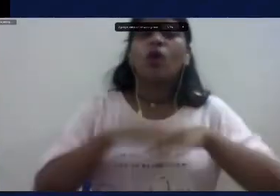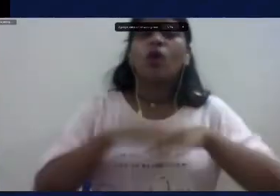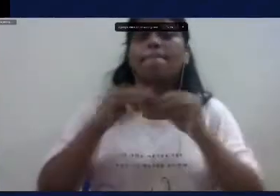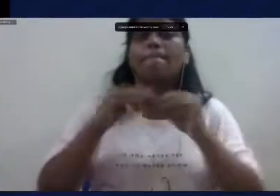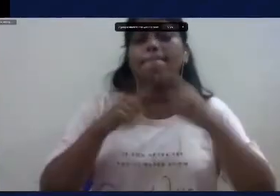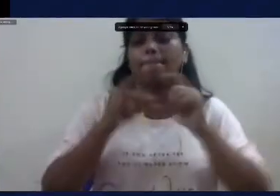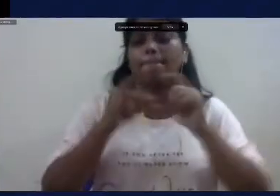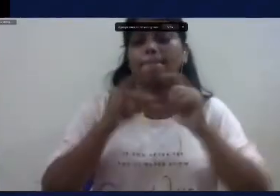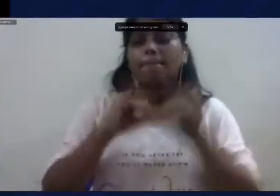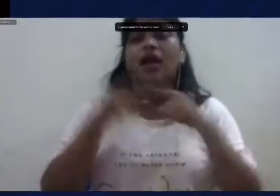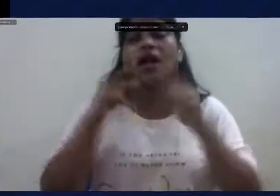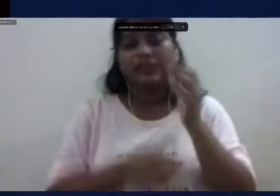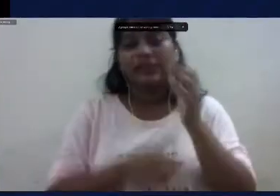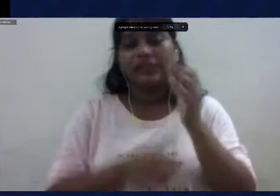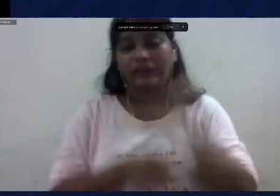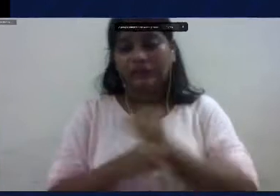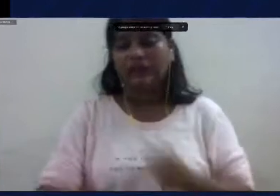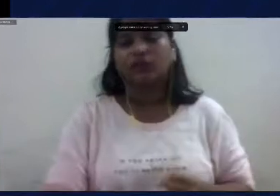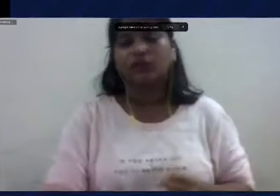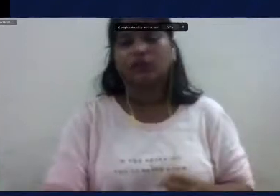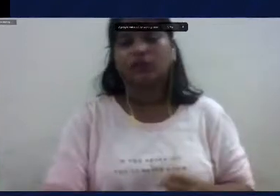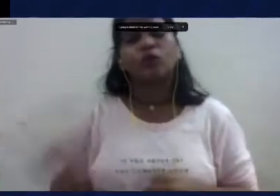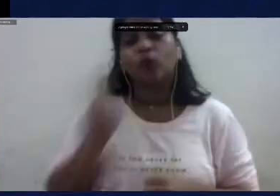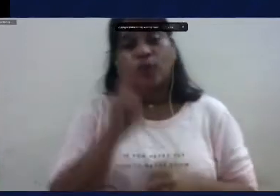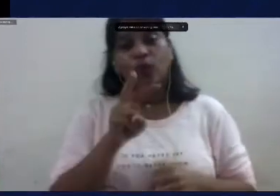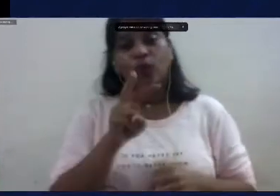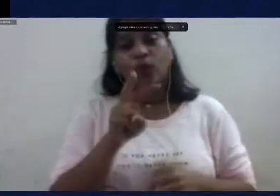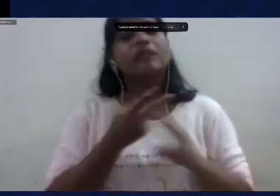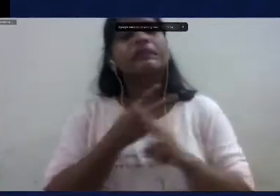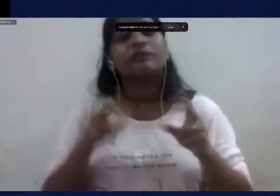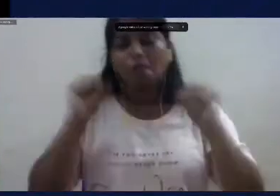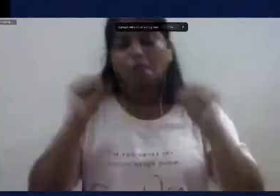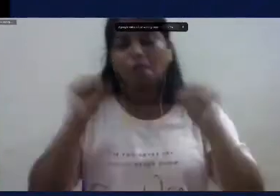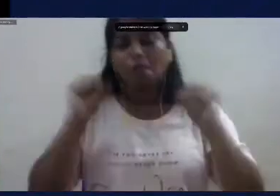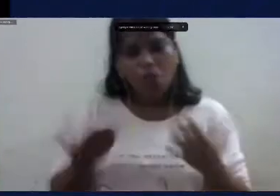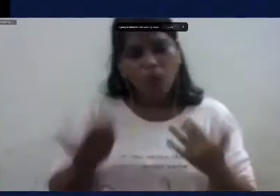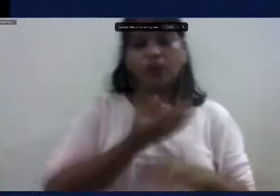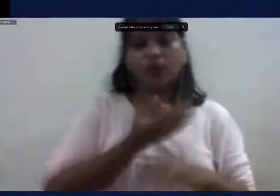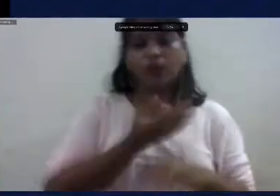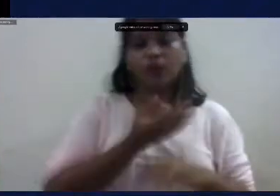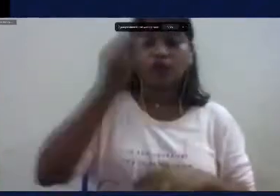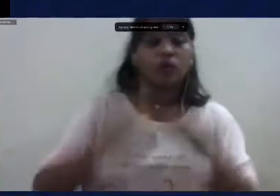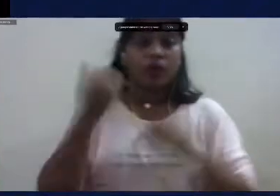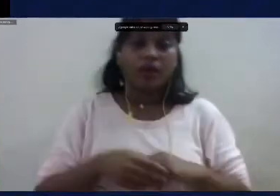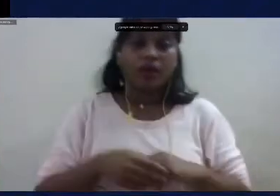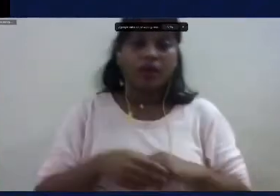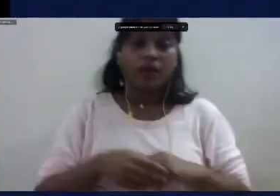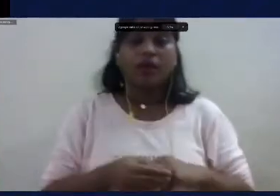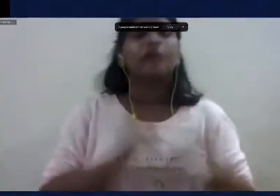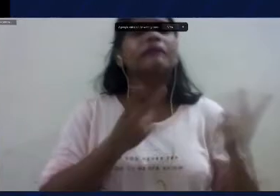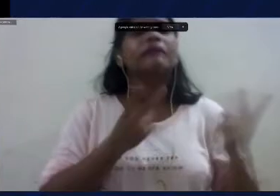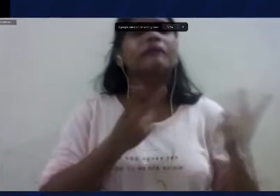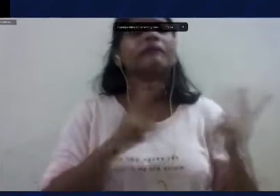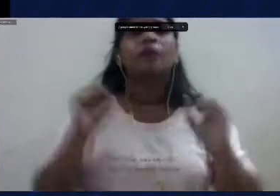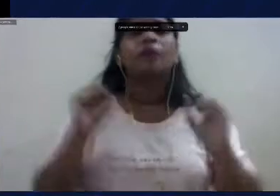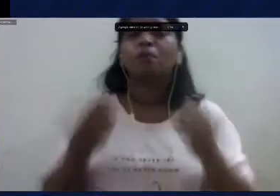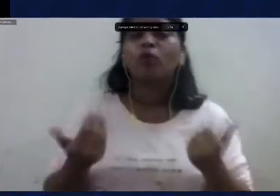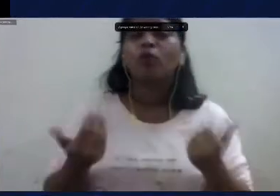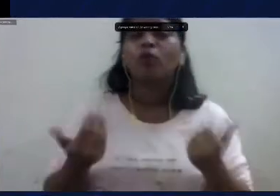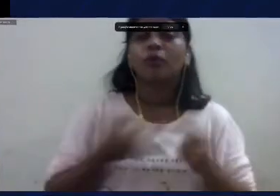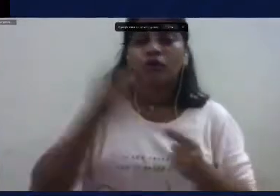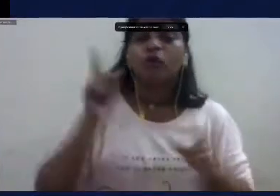backcasting. So you could look at the different possible futures that are out there, the different plausible futures, but you can